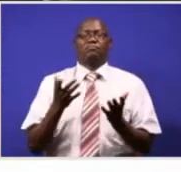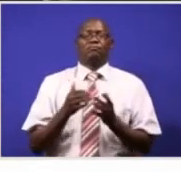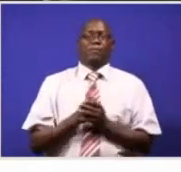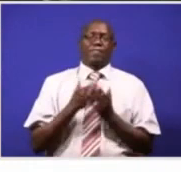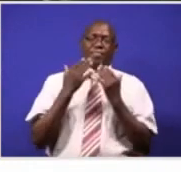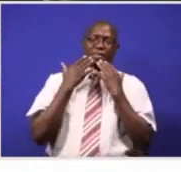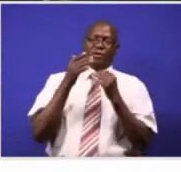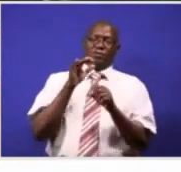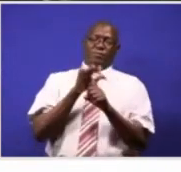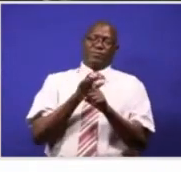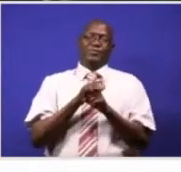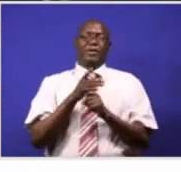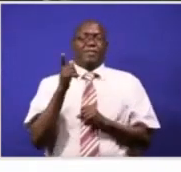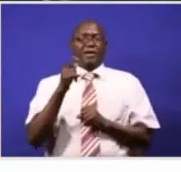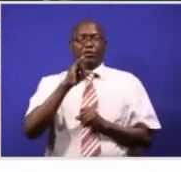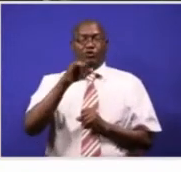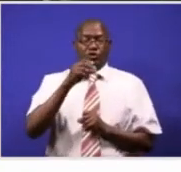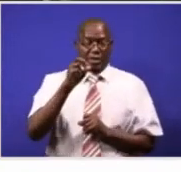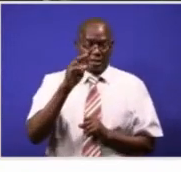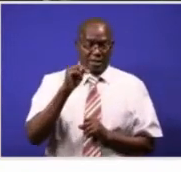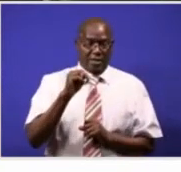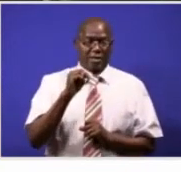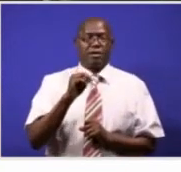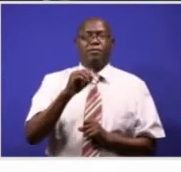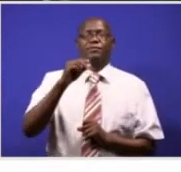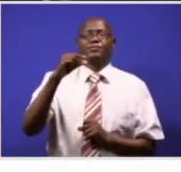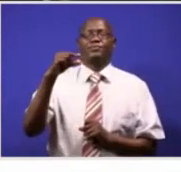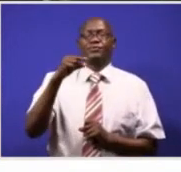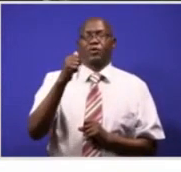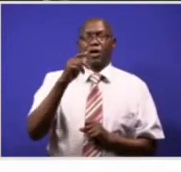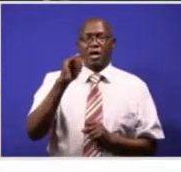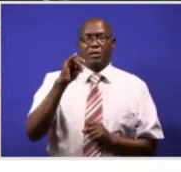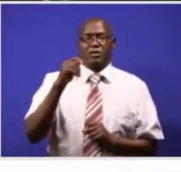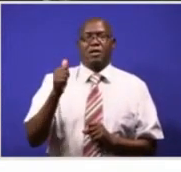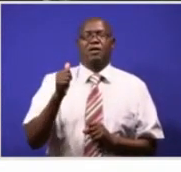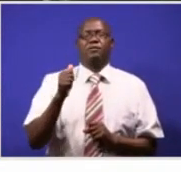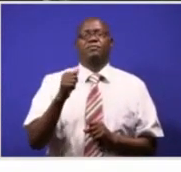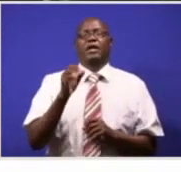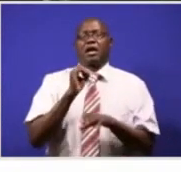been Jane Ngatia, who is a counseling psychologist. Thank you so much for the great insights.